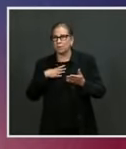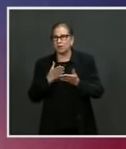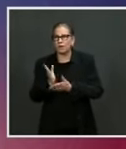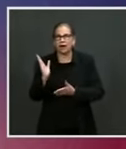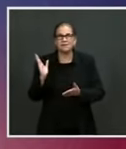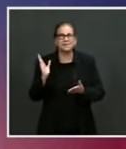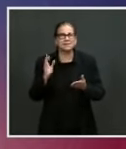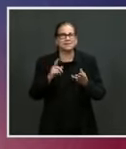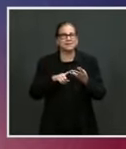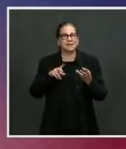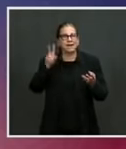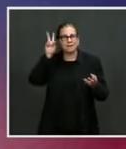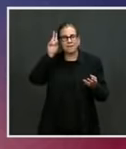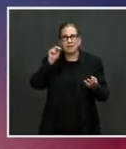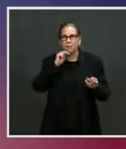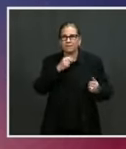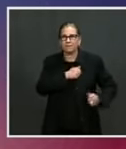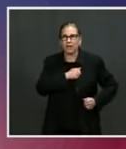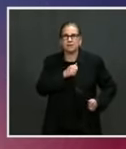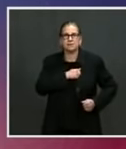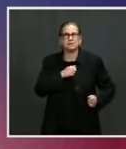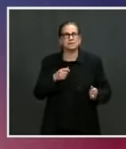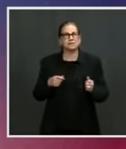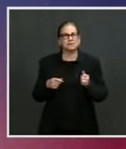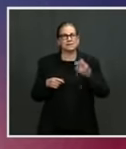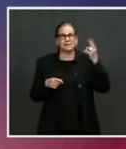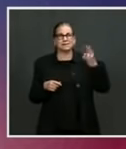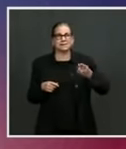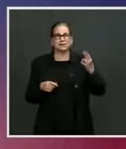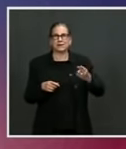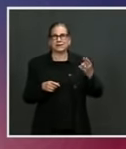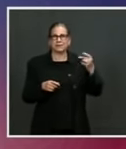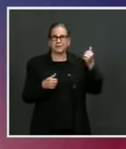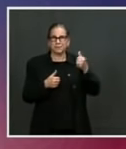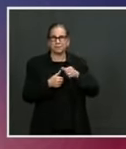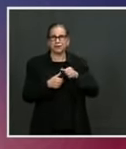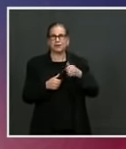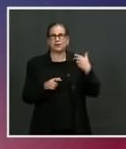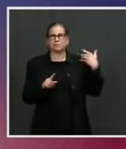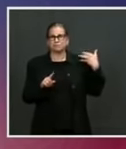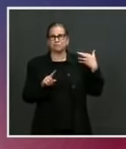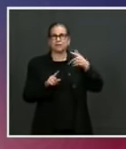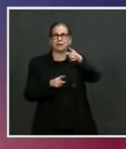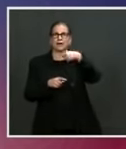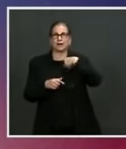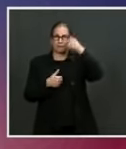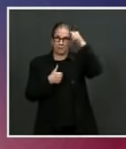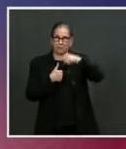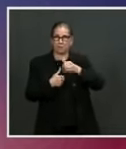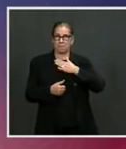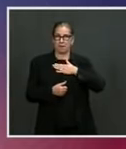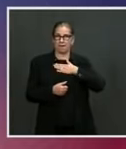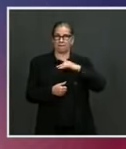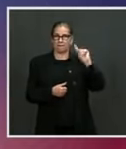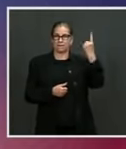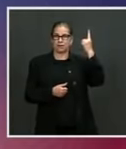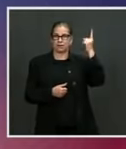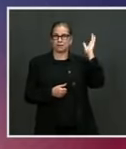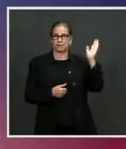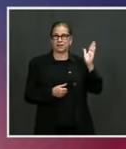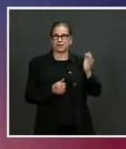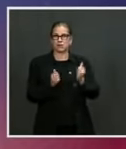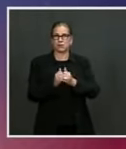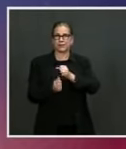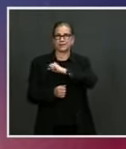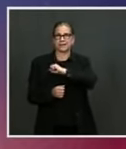I stood to make my first speech on the floor of the Senate, it all of a sudden hit me. I'm standing where Daniel Webster had stood. His